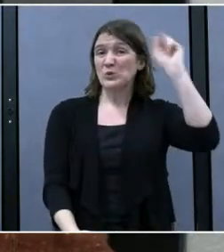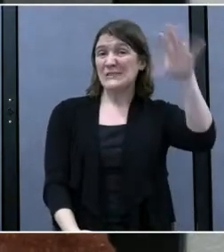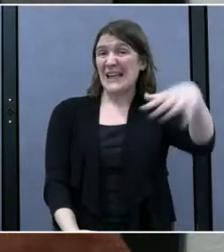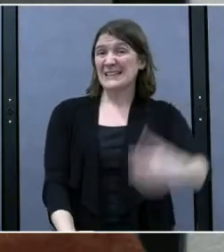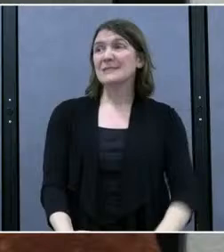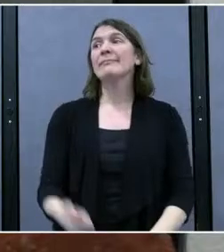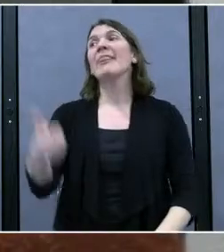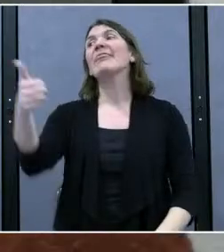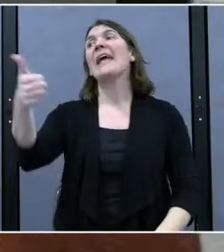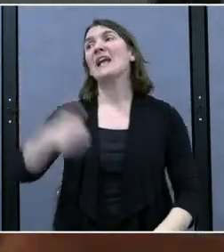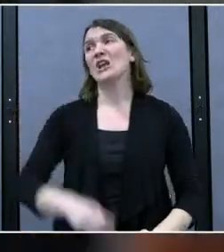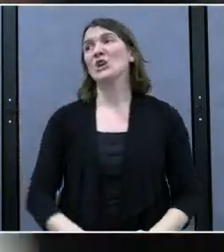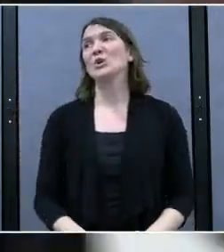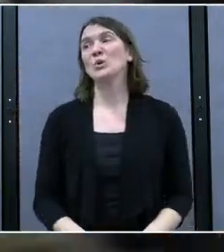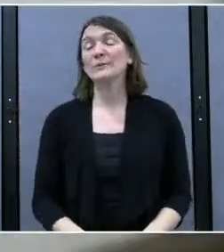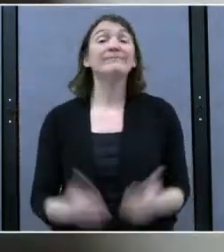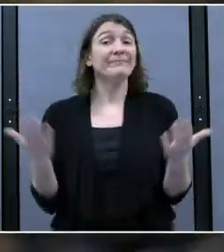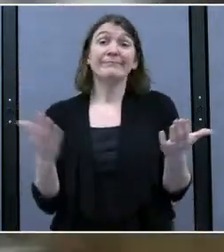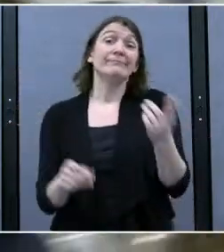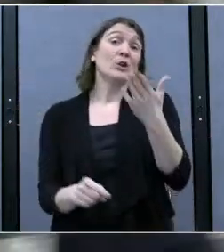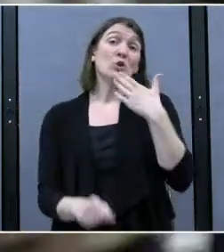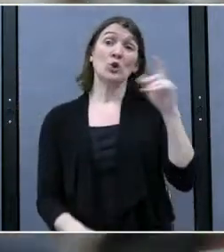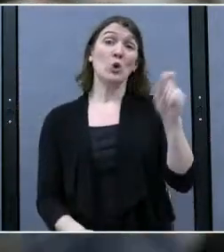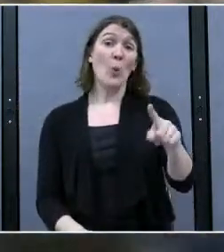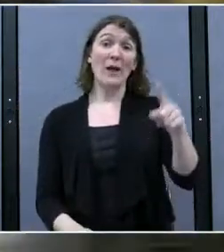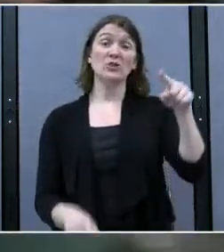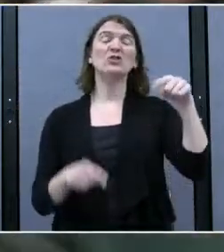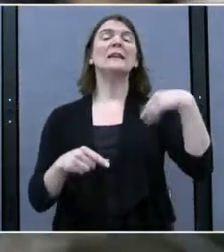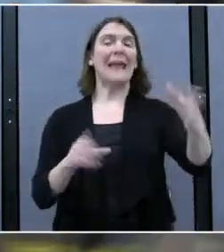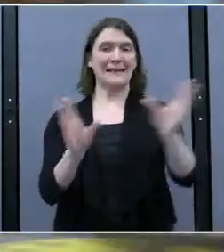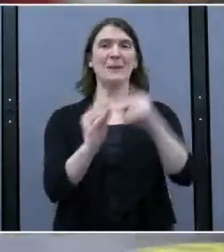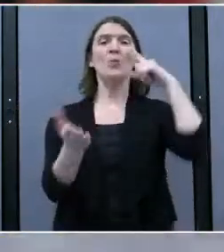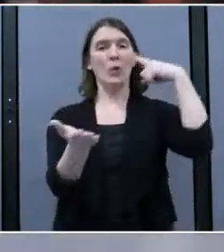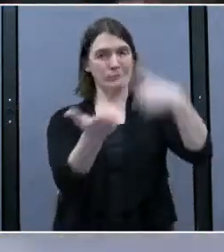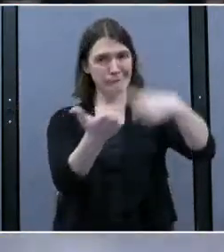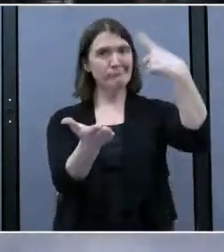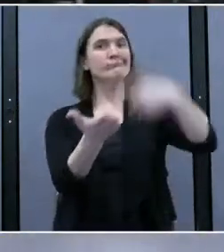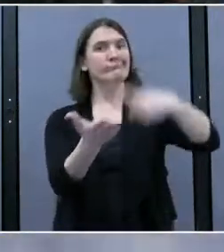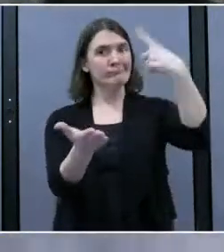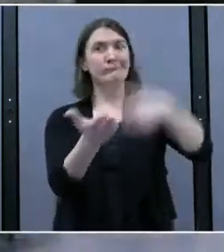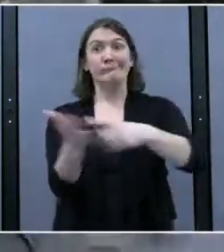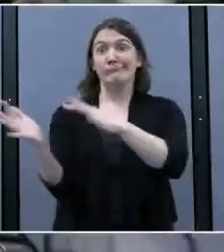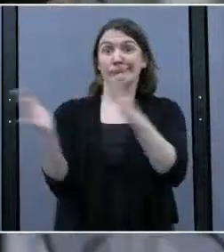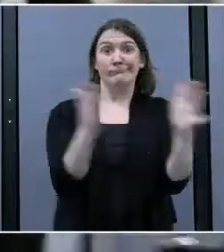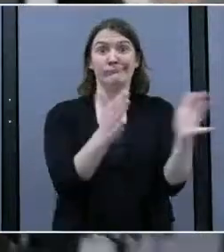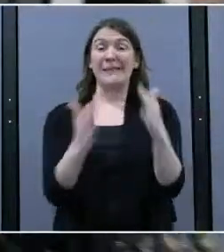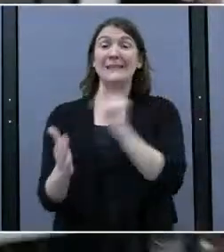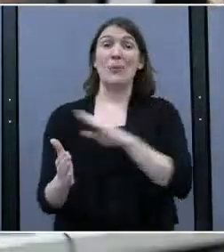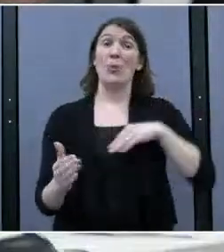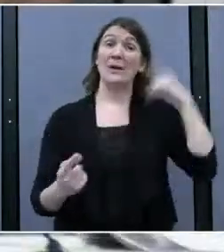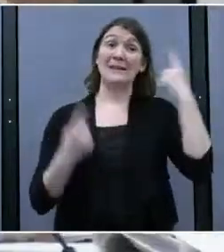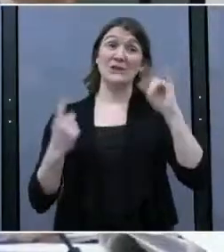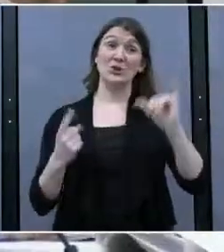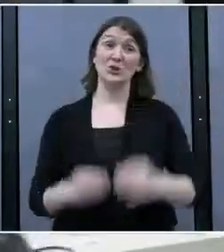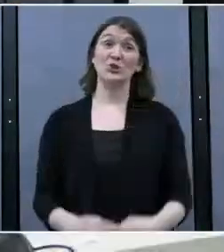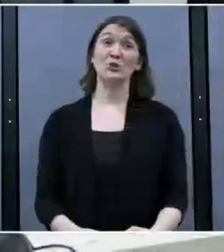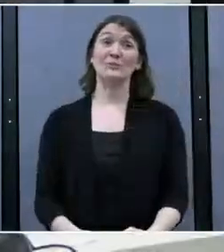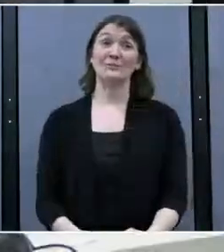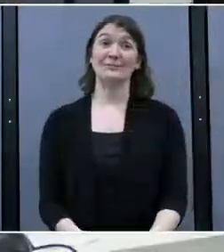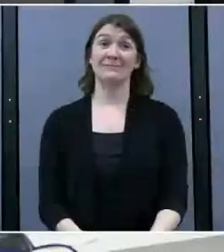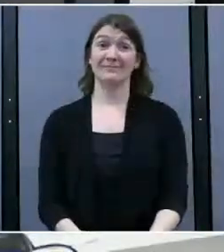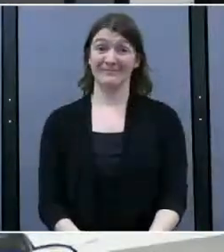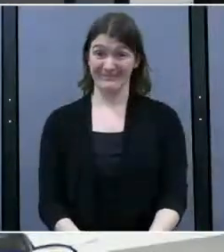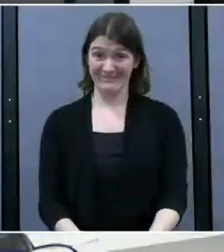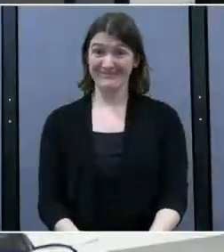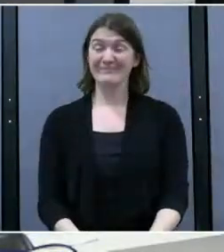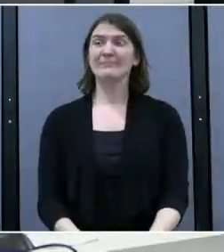thanks, Hugh. And that's absolutely a question that this meeting will consider and the select board will consider over the next year. I do want to just push